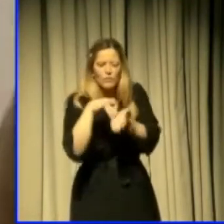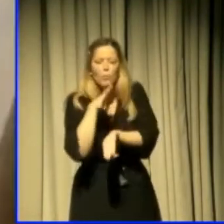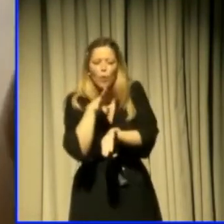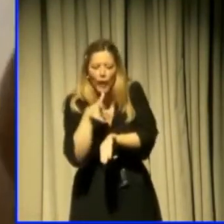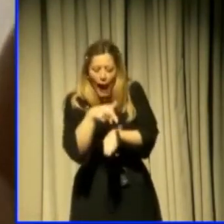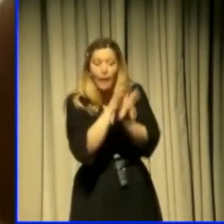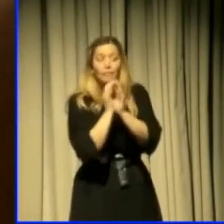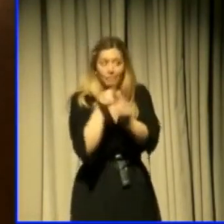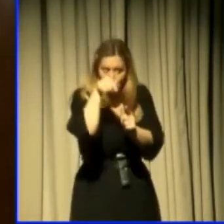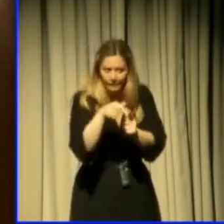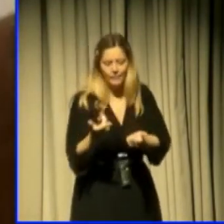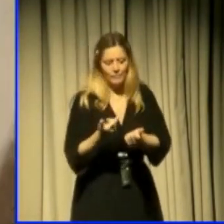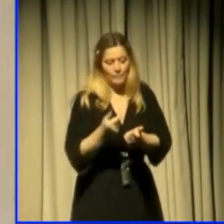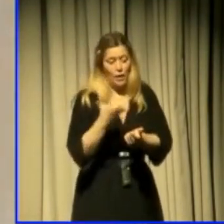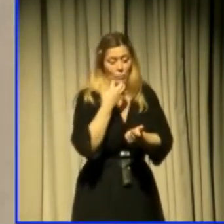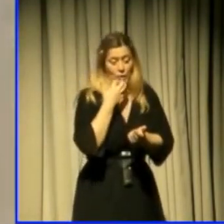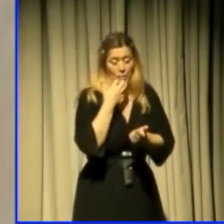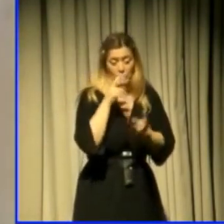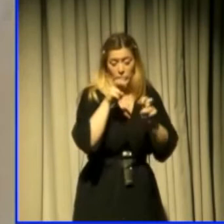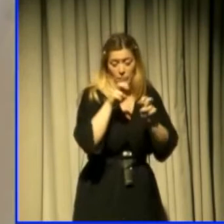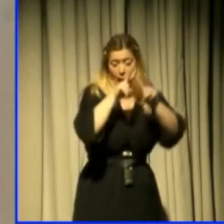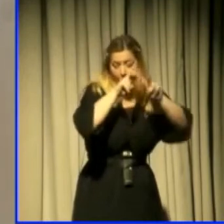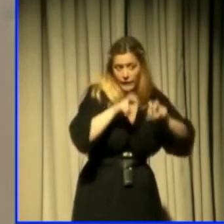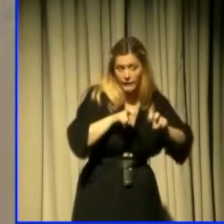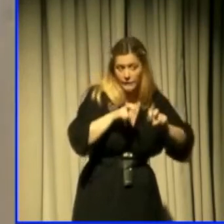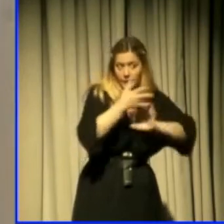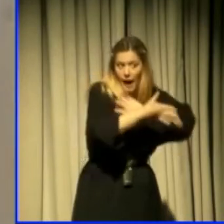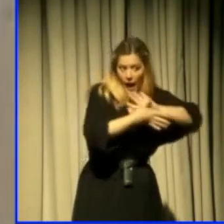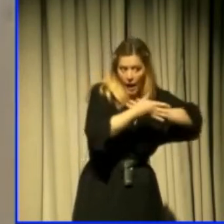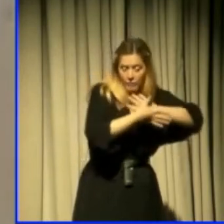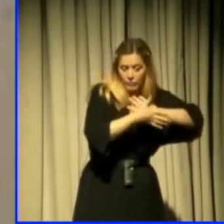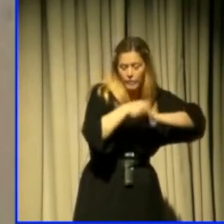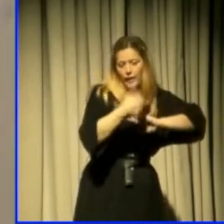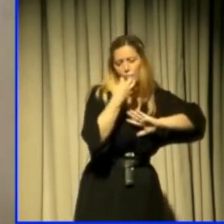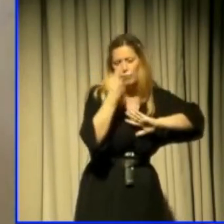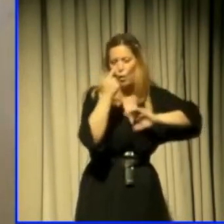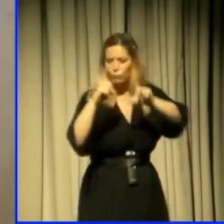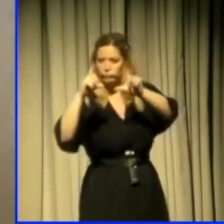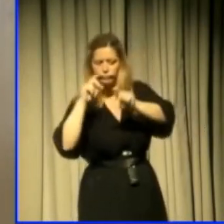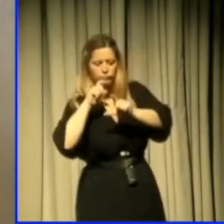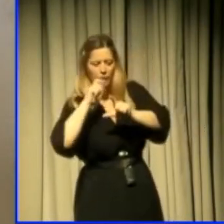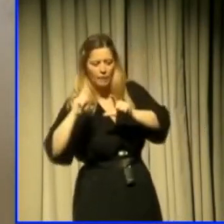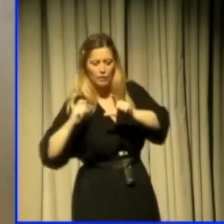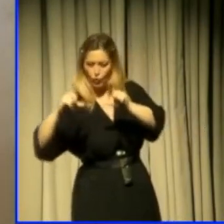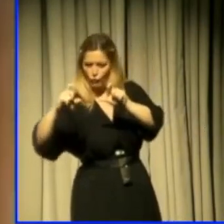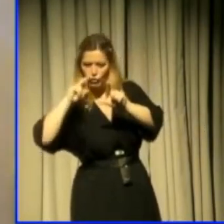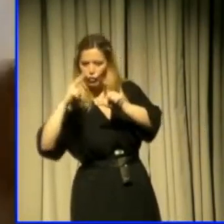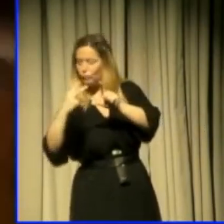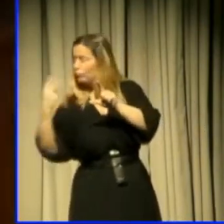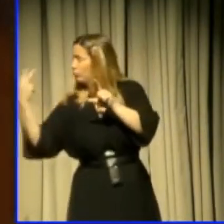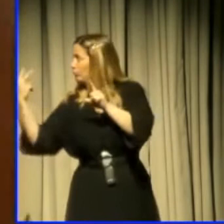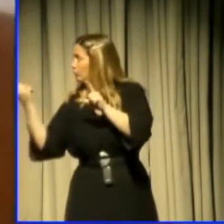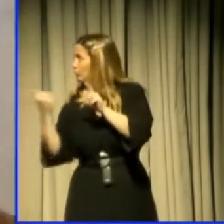about analysis, I see here stuff happening about, I will just cluster them because that's what you would normally